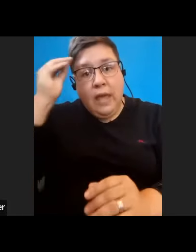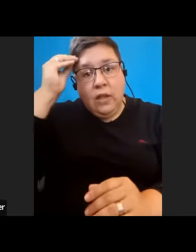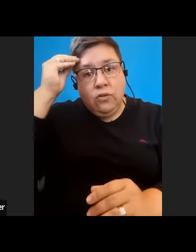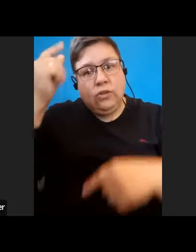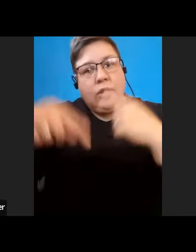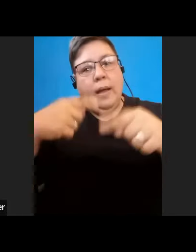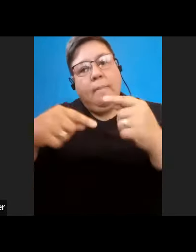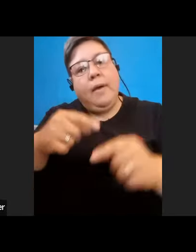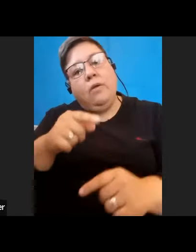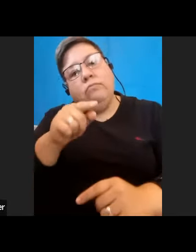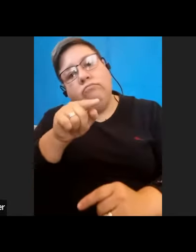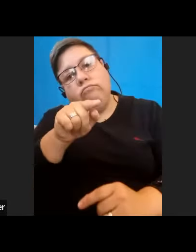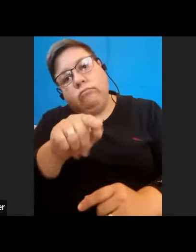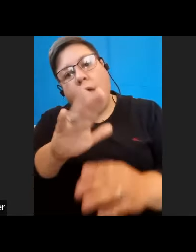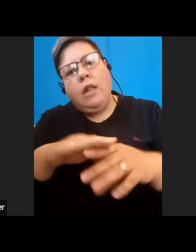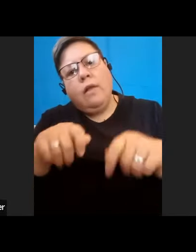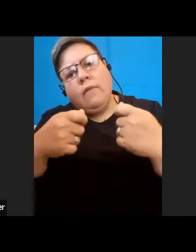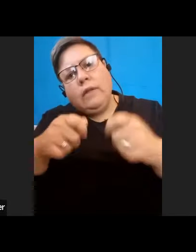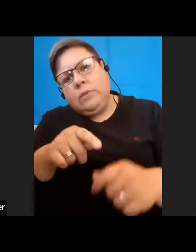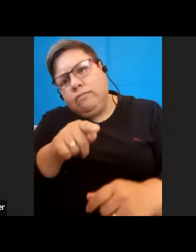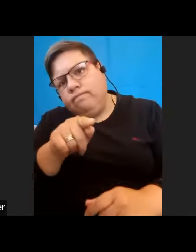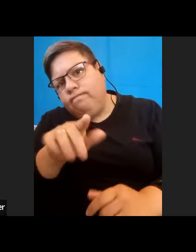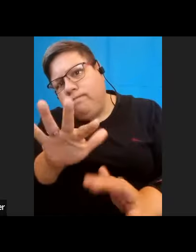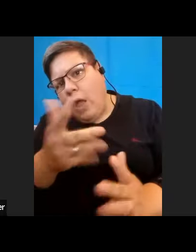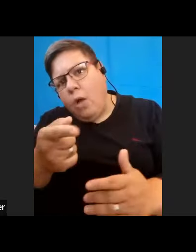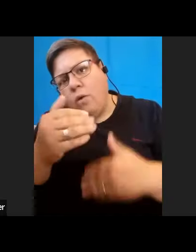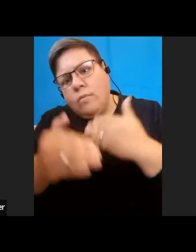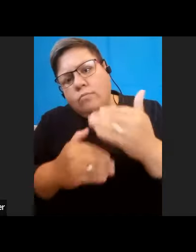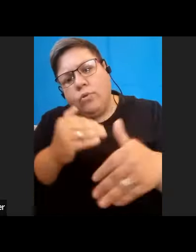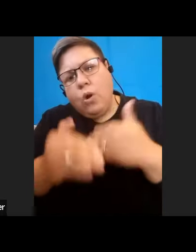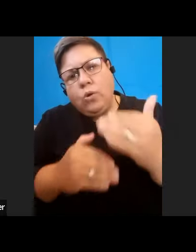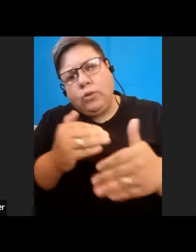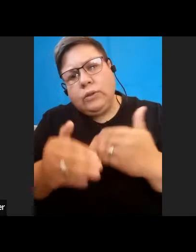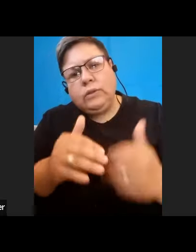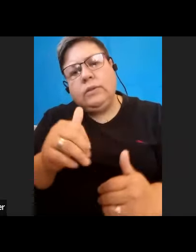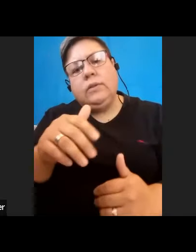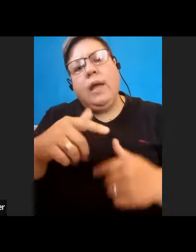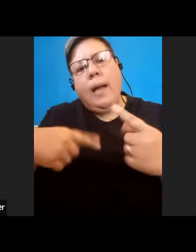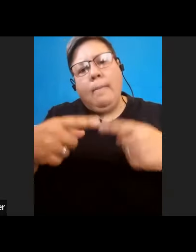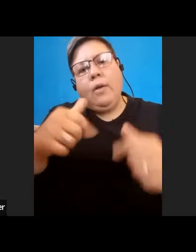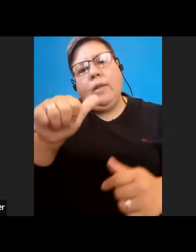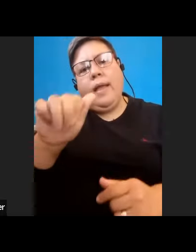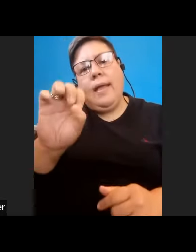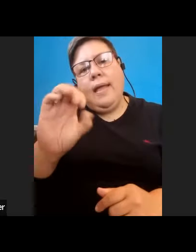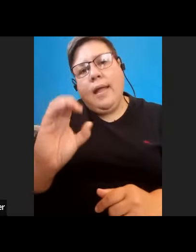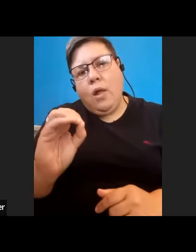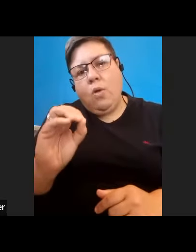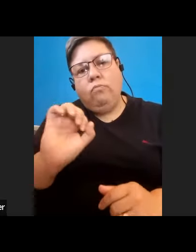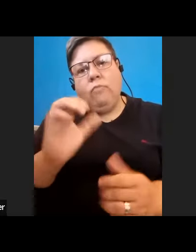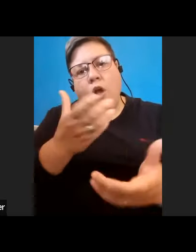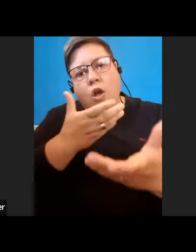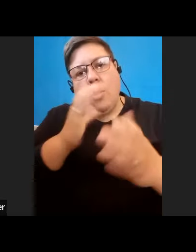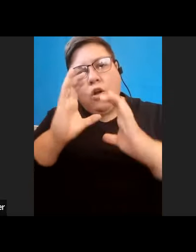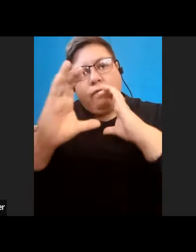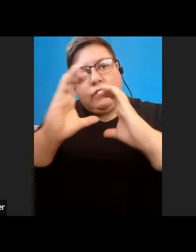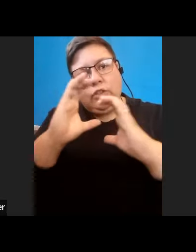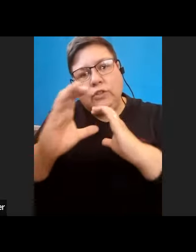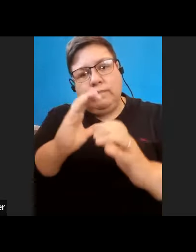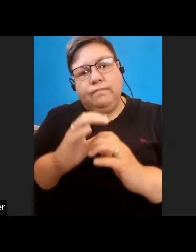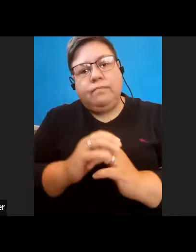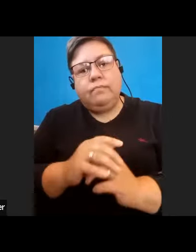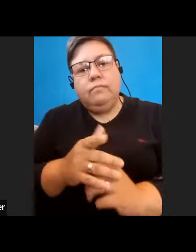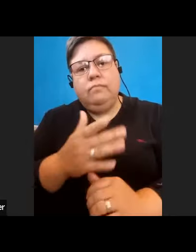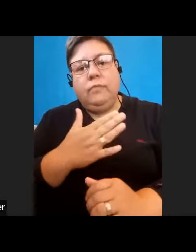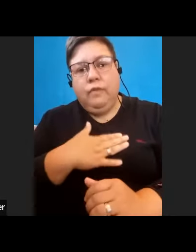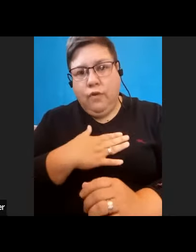and the complexity of the process itself requires more conversations. And I think we are very clear about